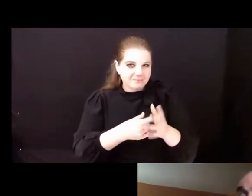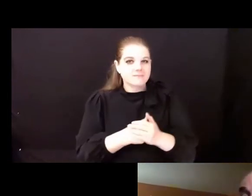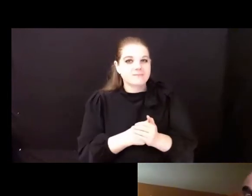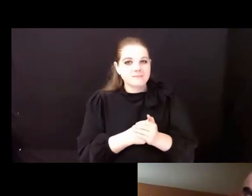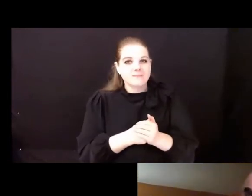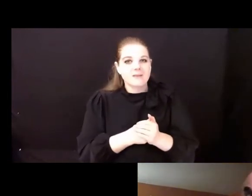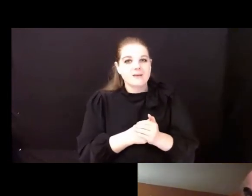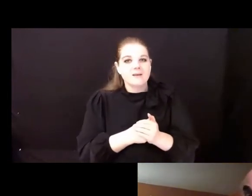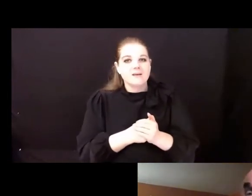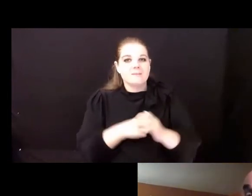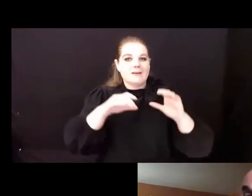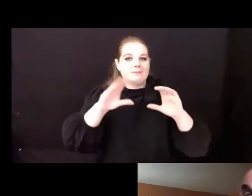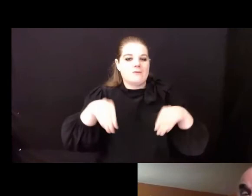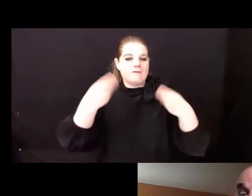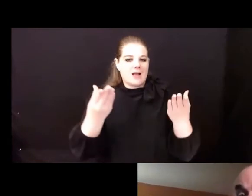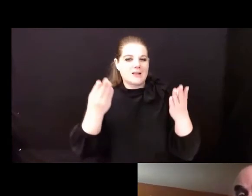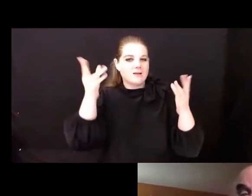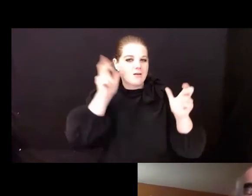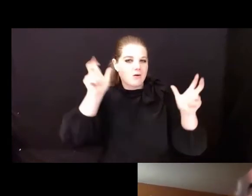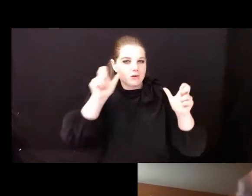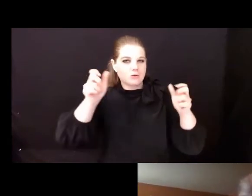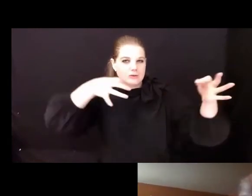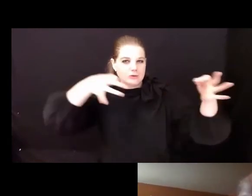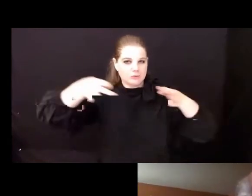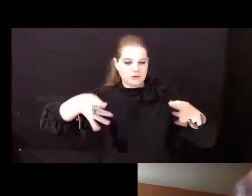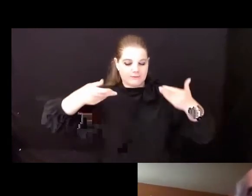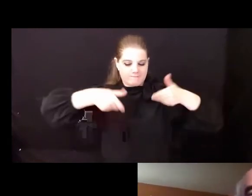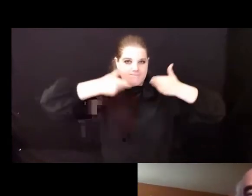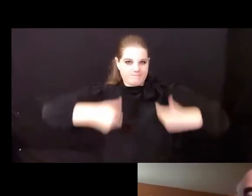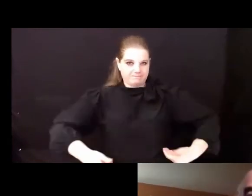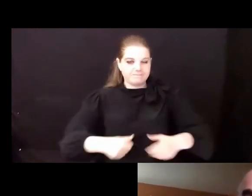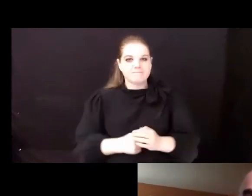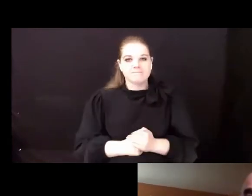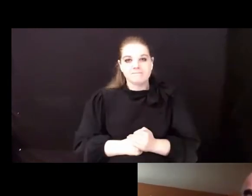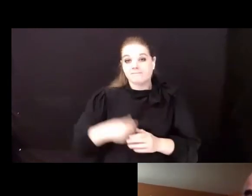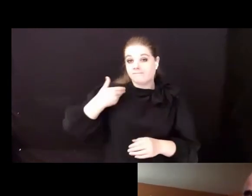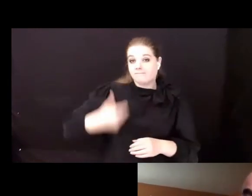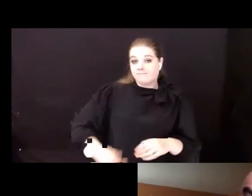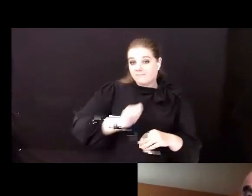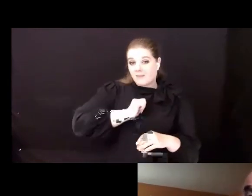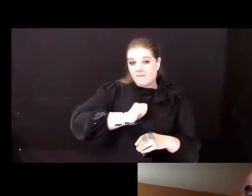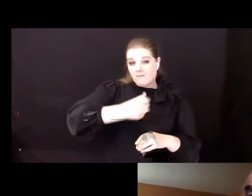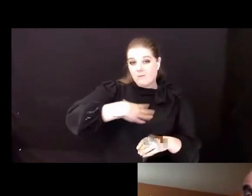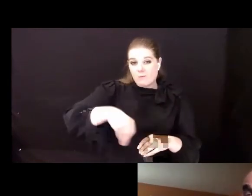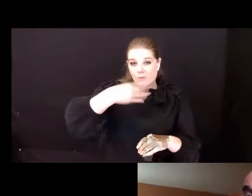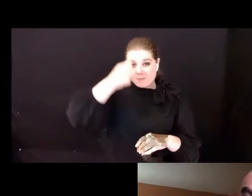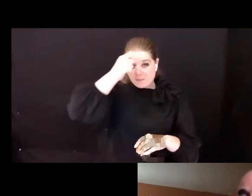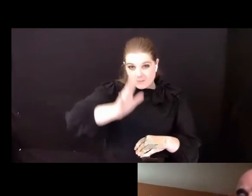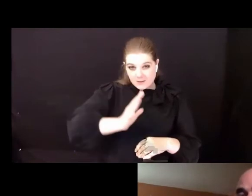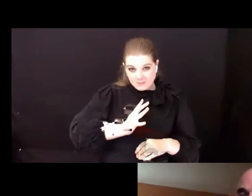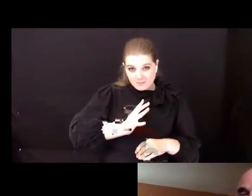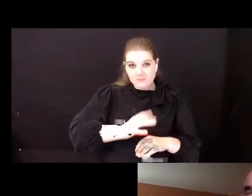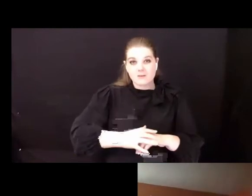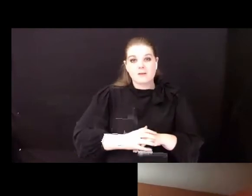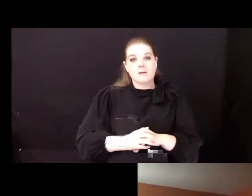audio description of myself. I am a white male,